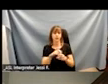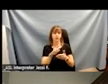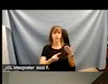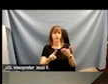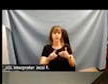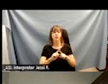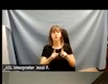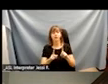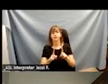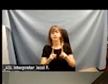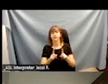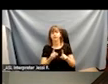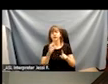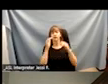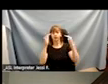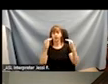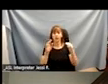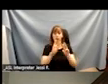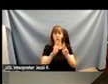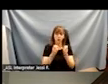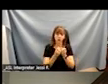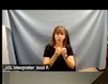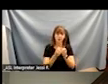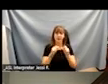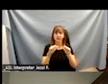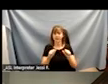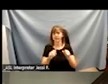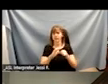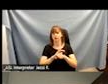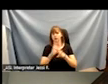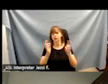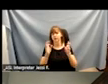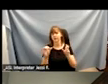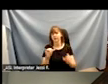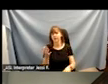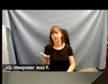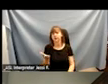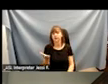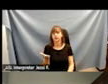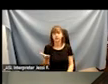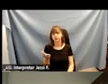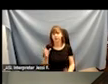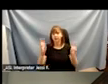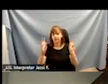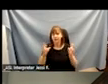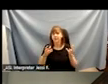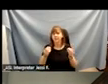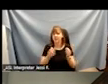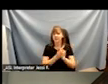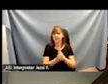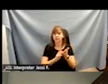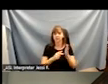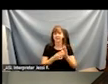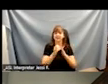have workshops that range from covering topics that are more considered soft skills like